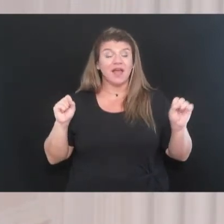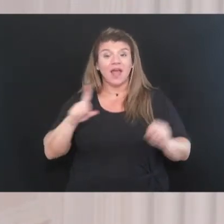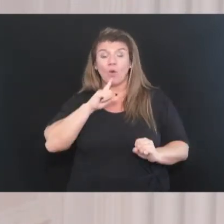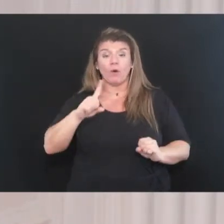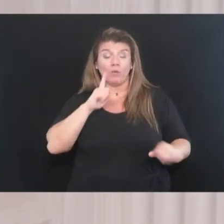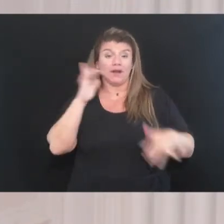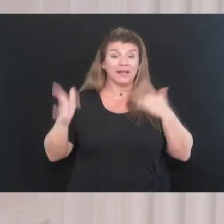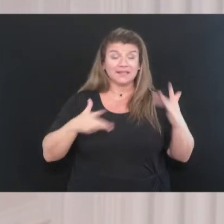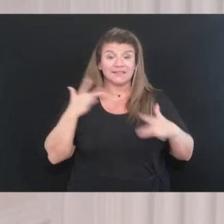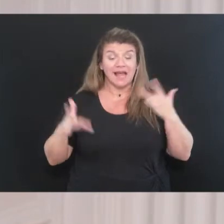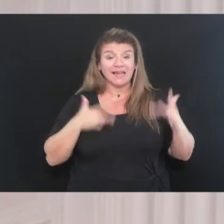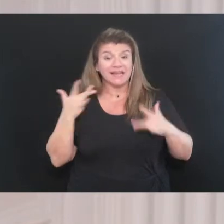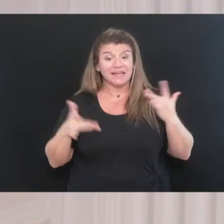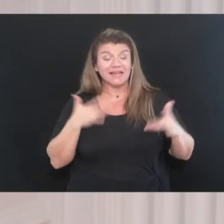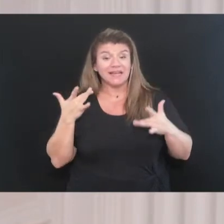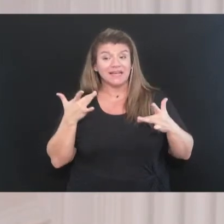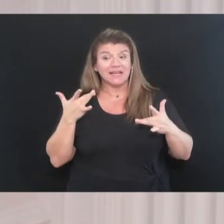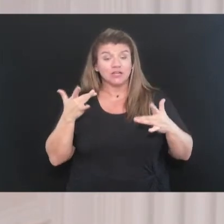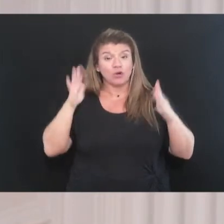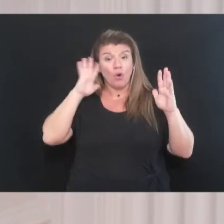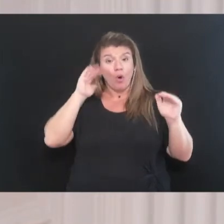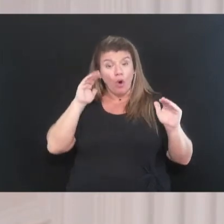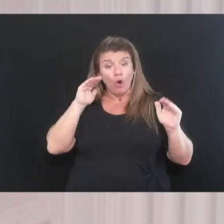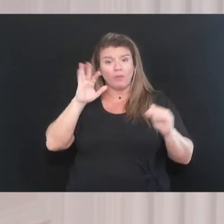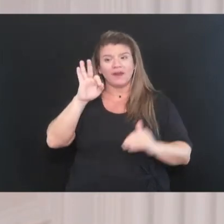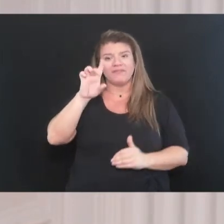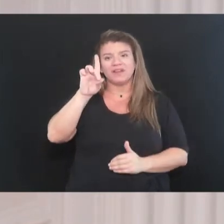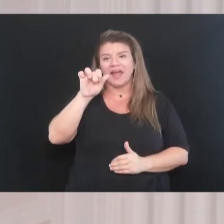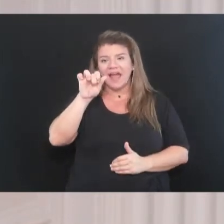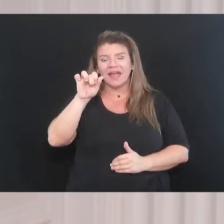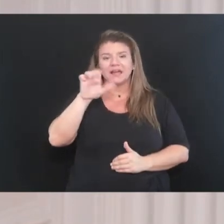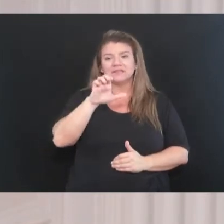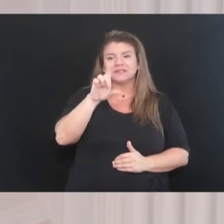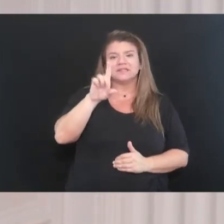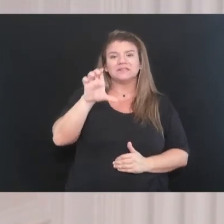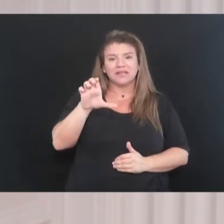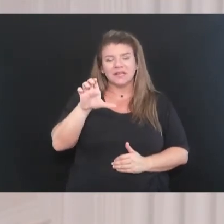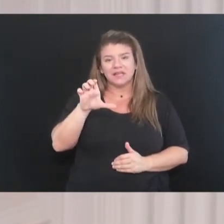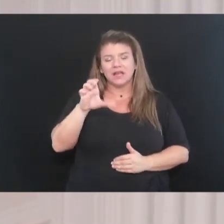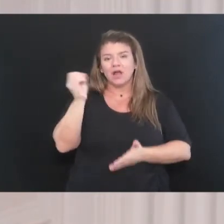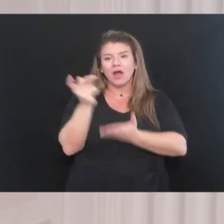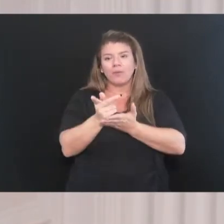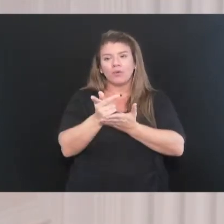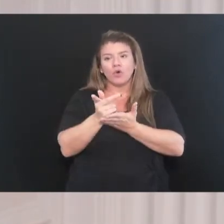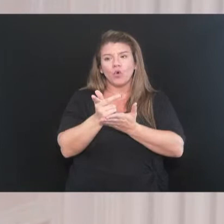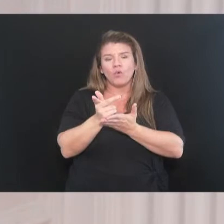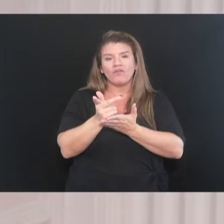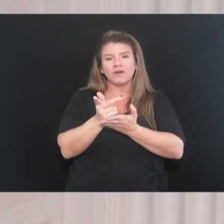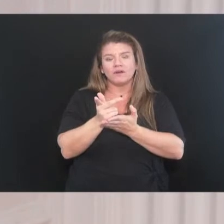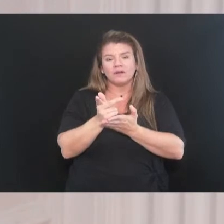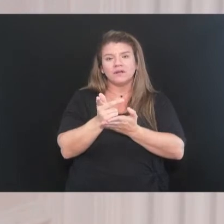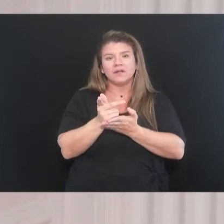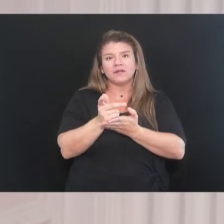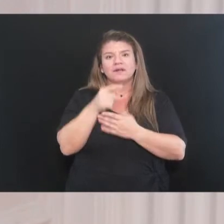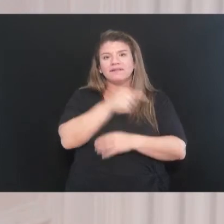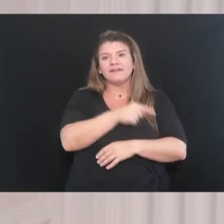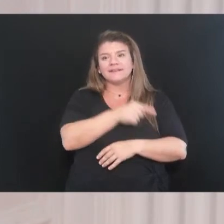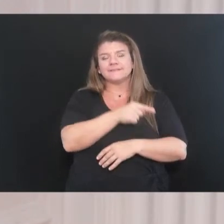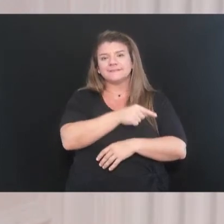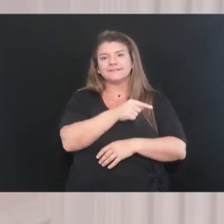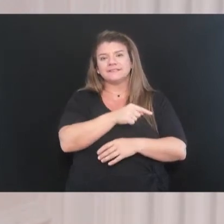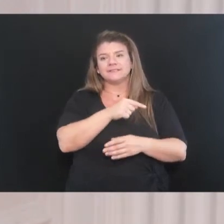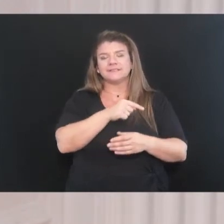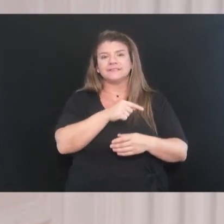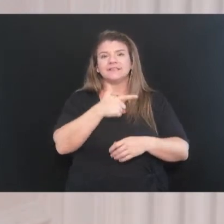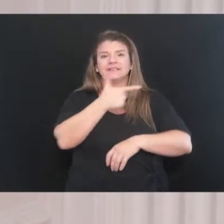excited to hope that the FDA and the CDC approve this indication for at